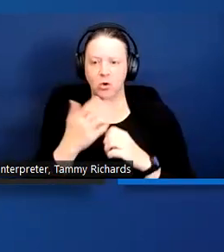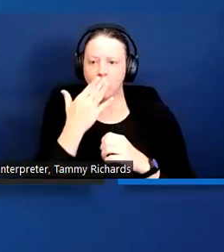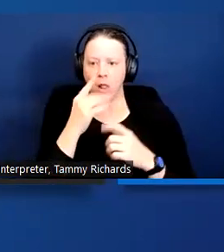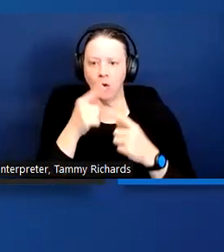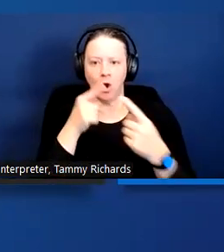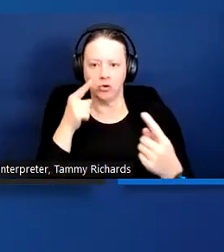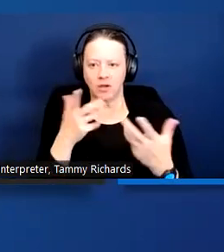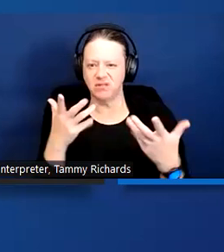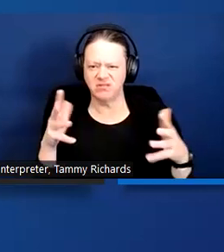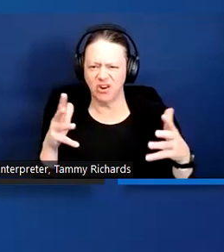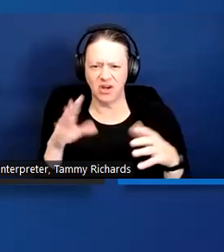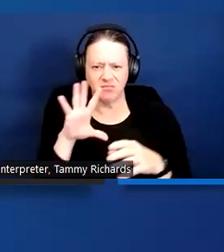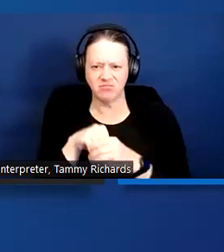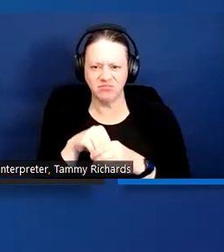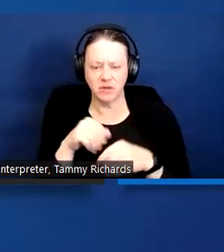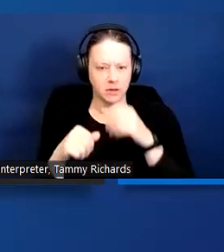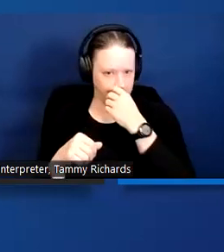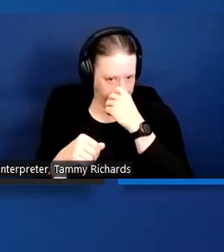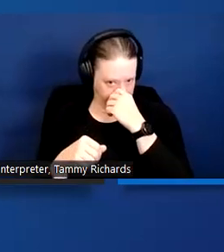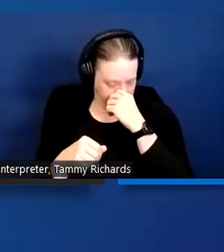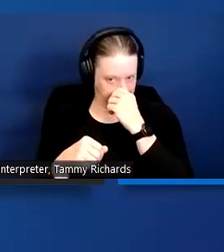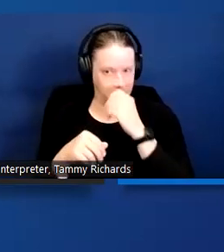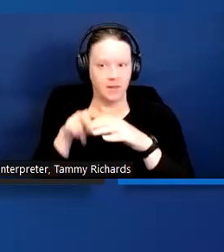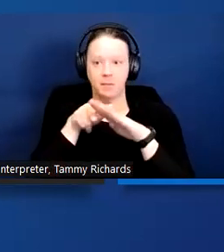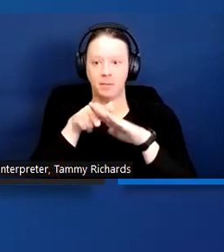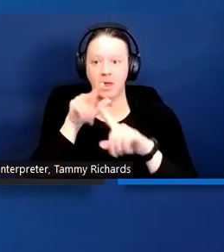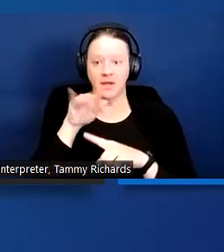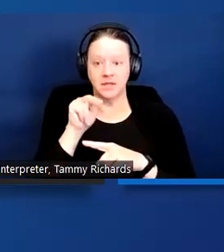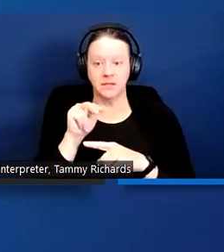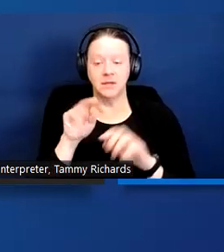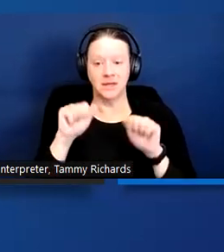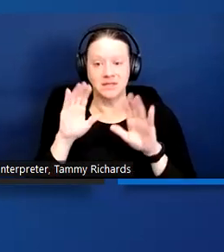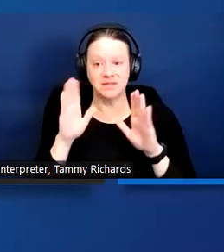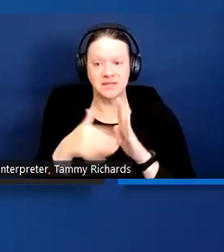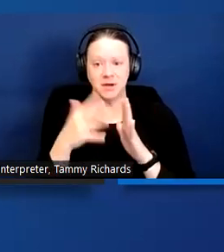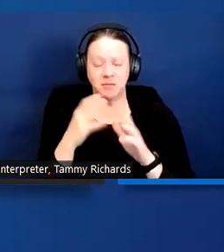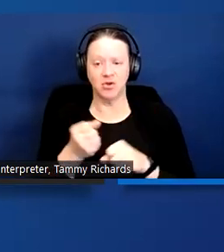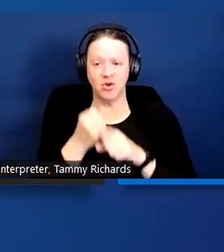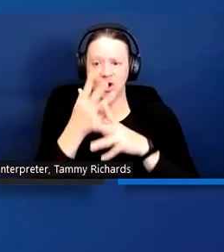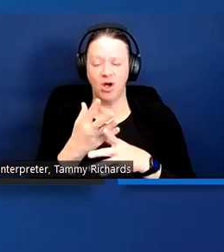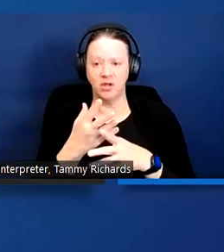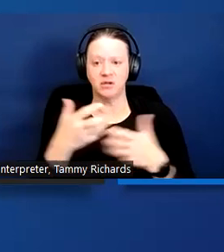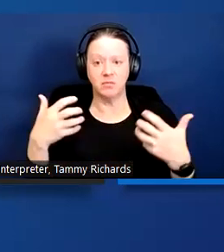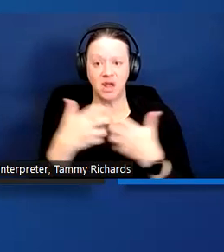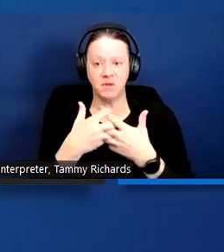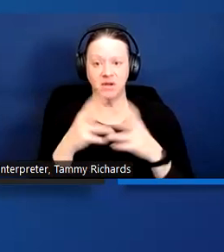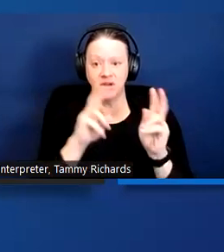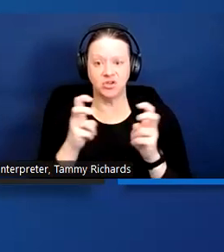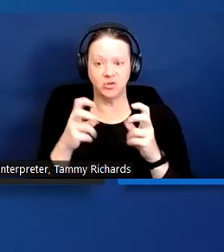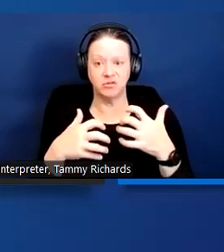And those plugins can sometimes cause compatibility issues or even interfere with